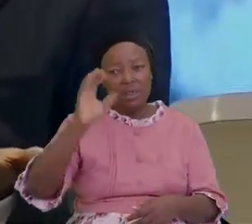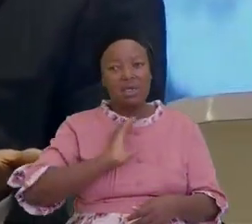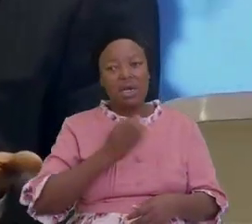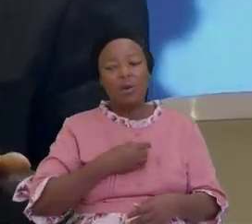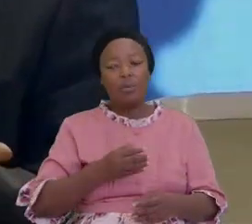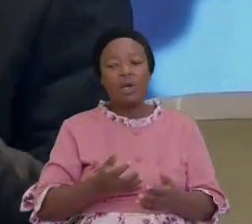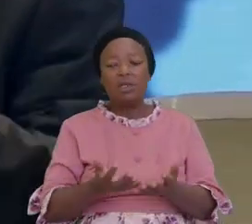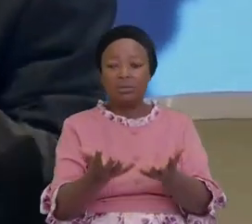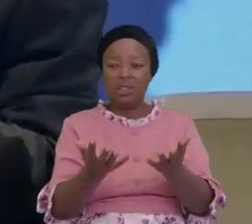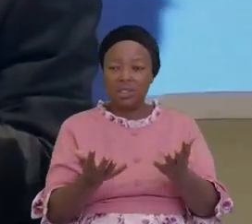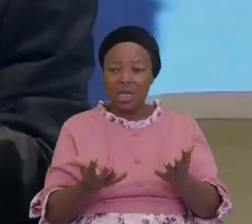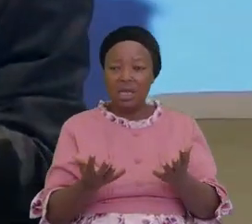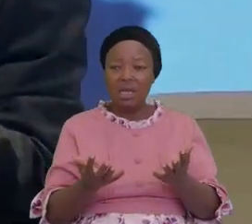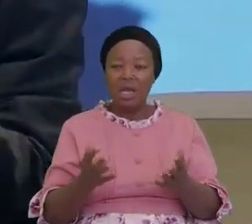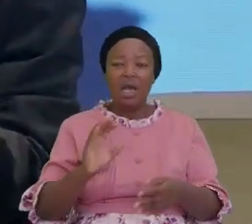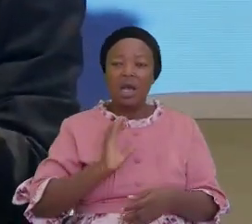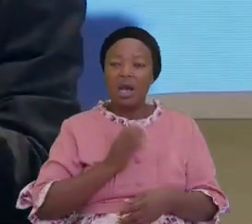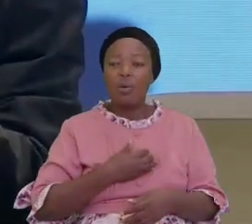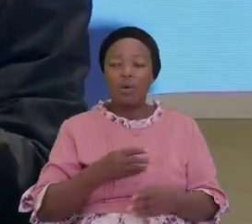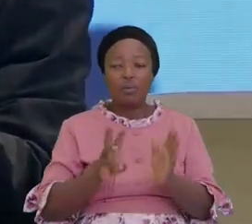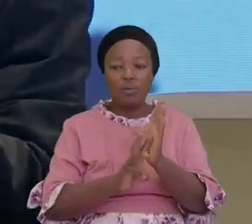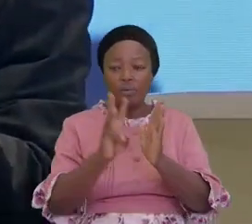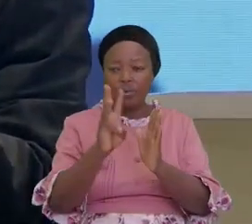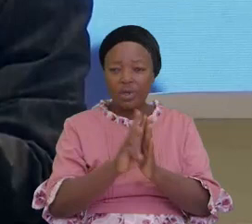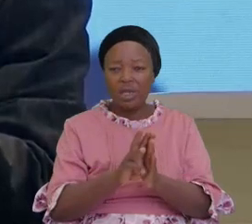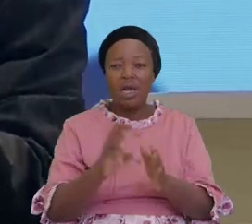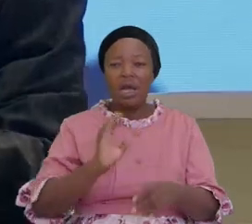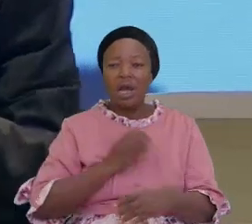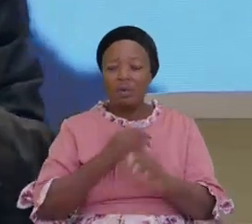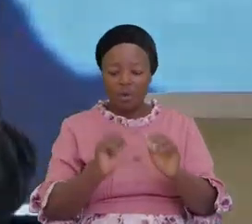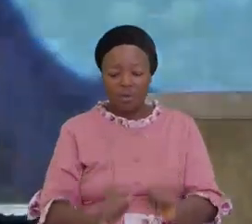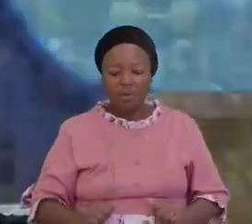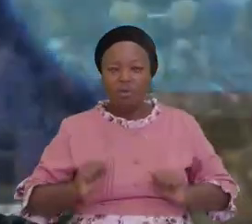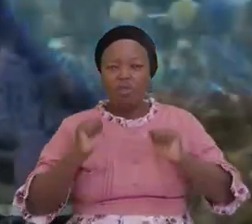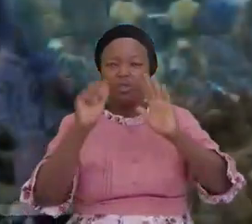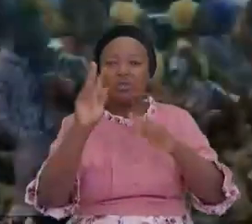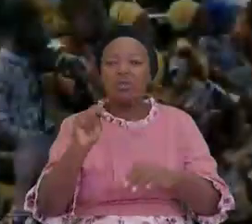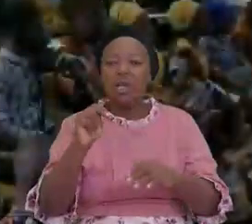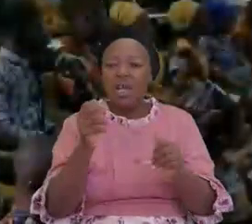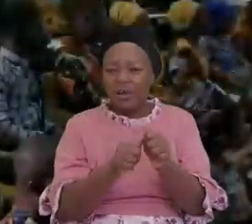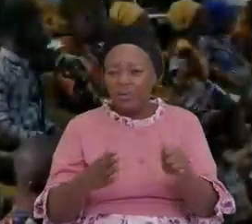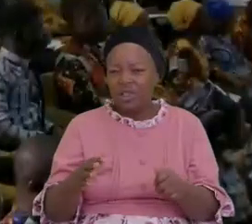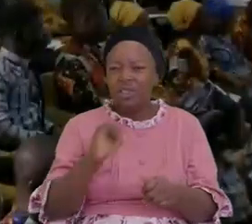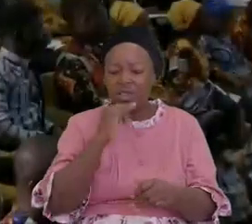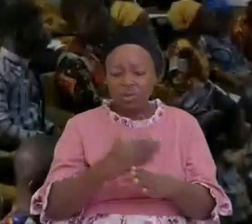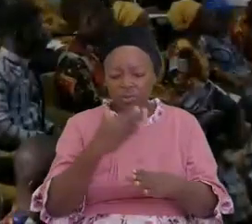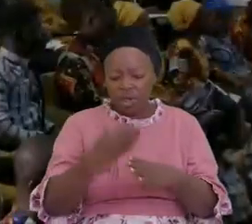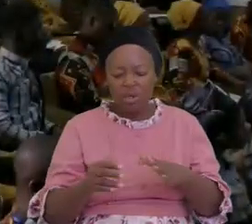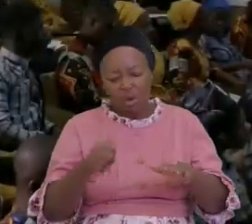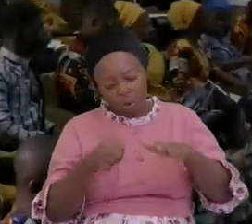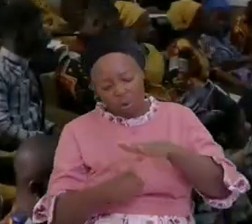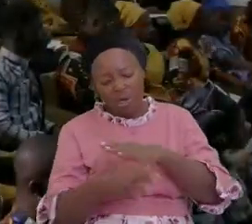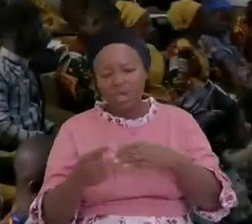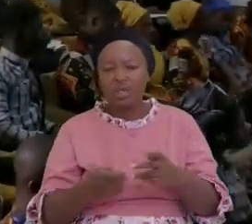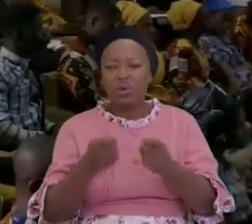desire, our will, our submission, everything is totally under the control of